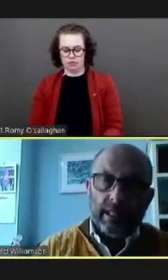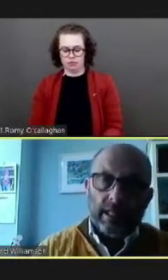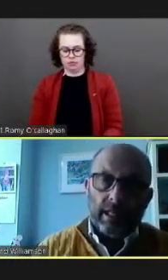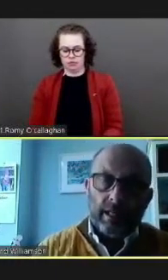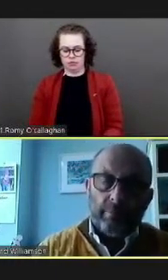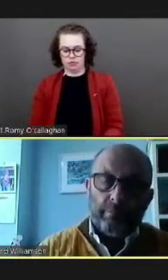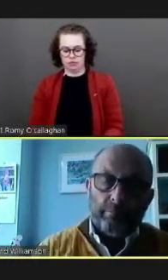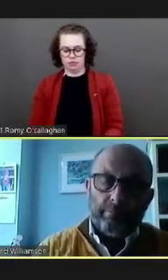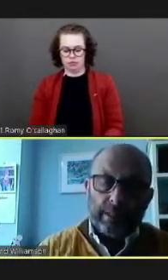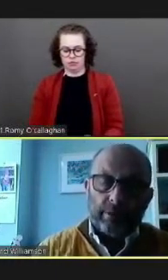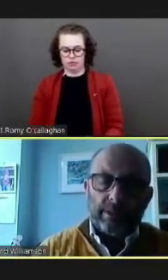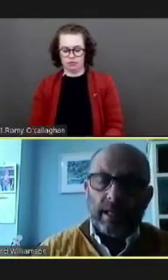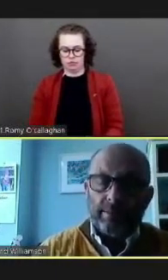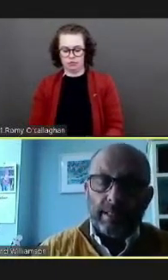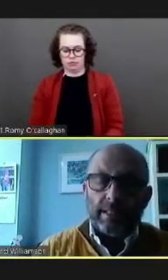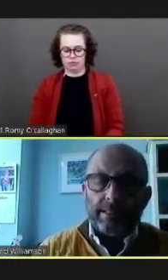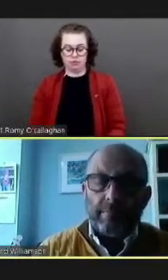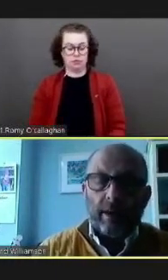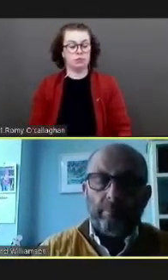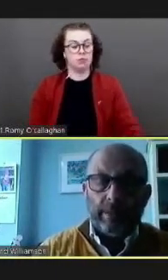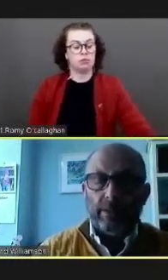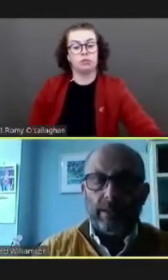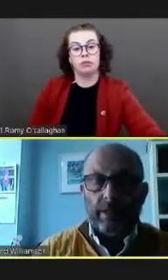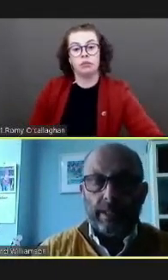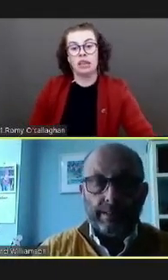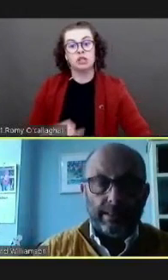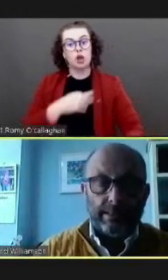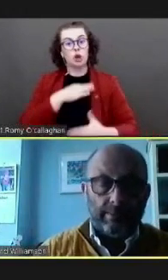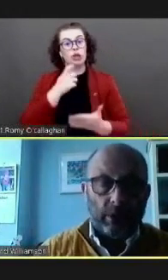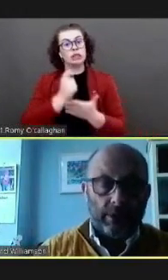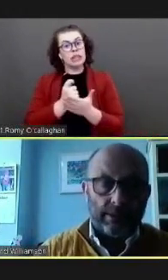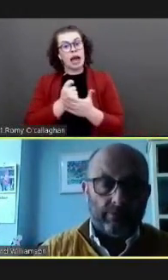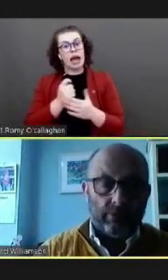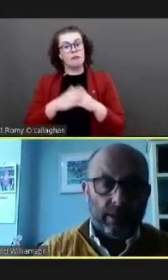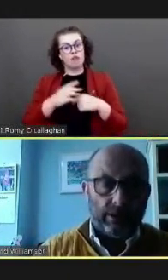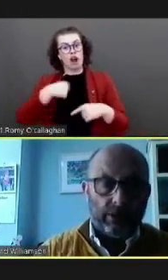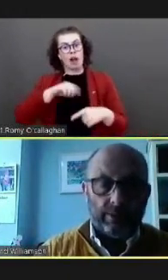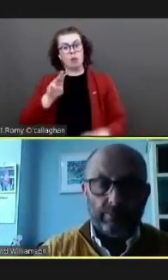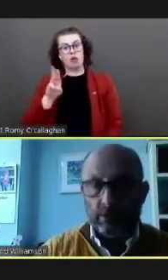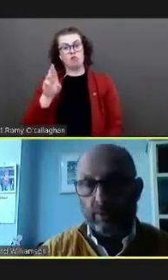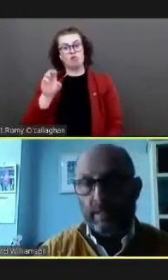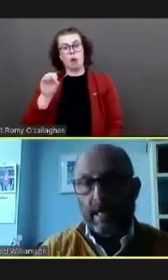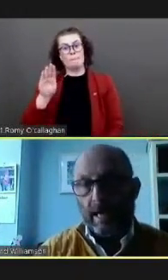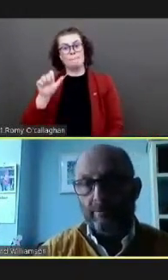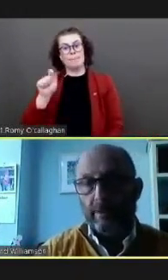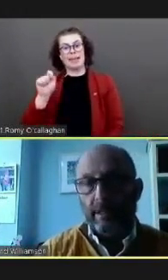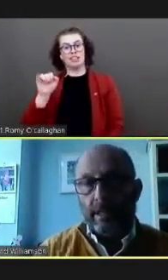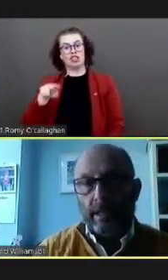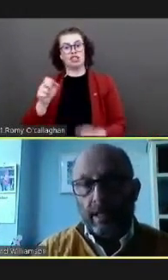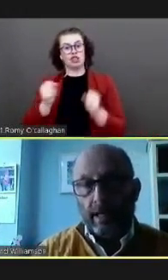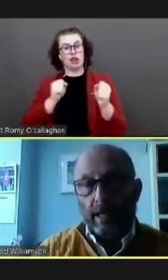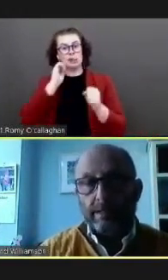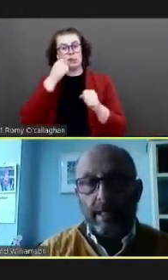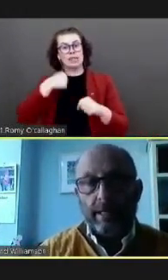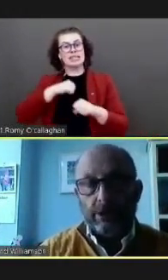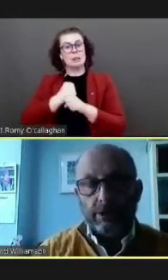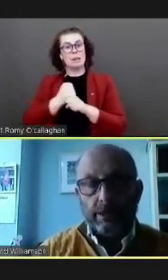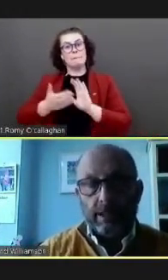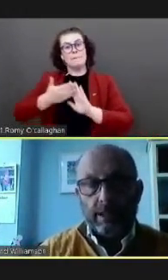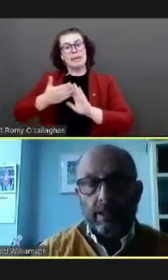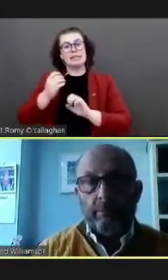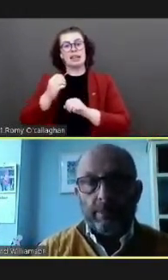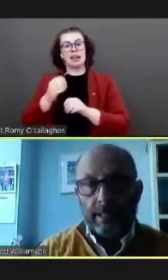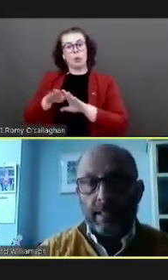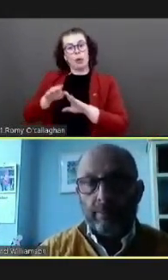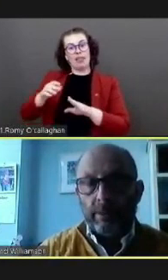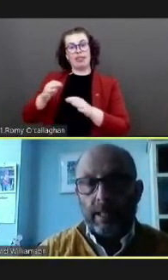service because I think it's about building on existing positive relationships that we have as an